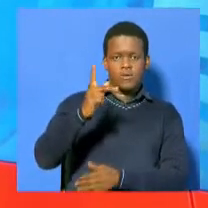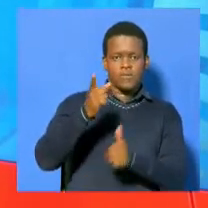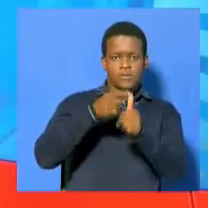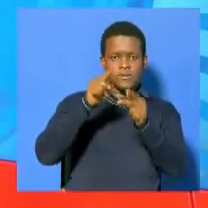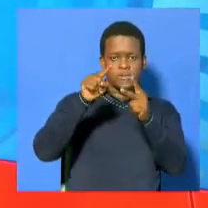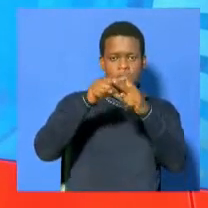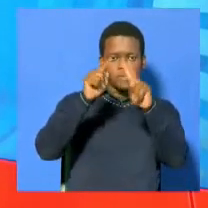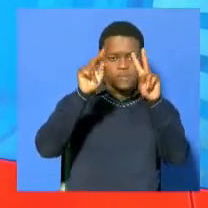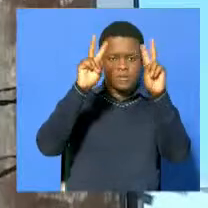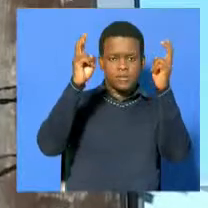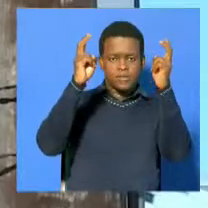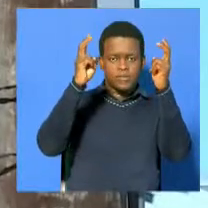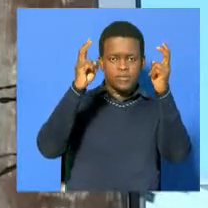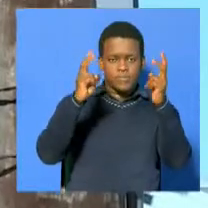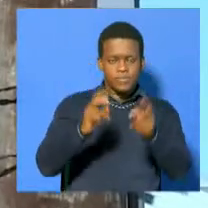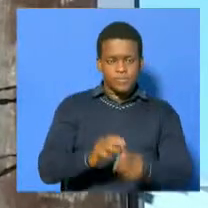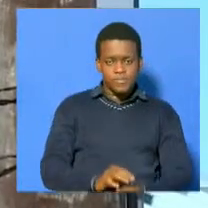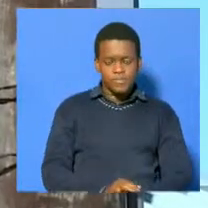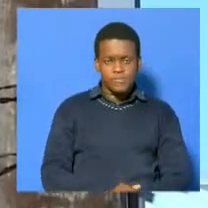The headlines.